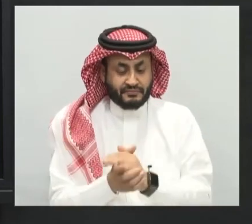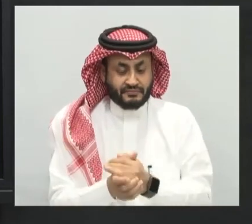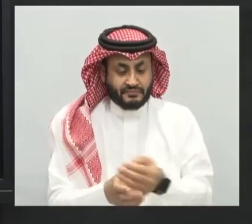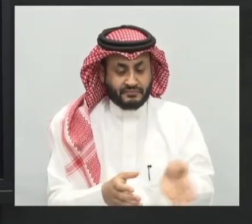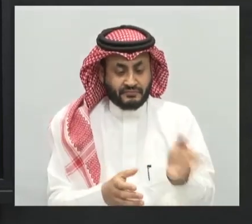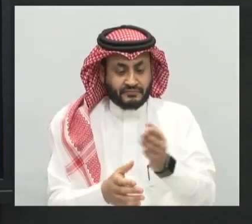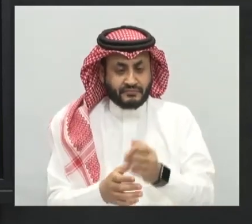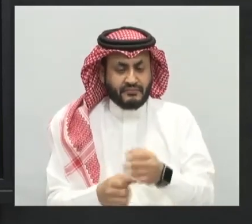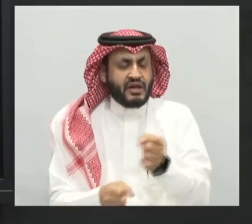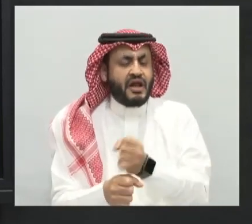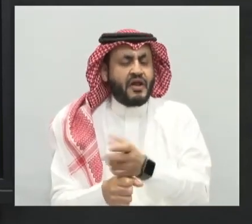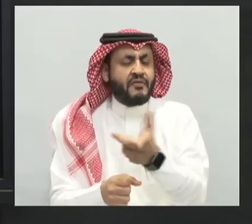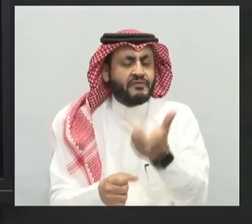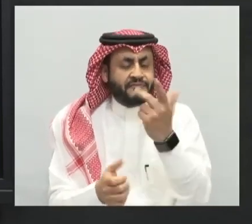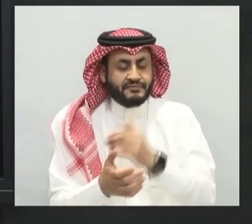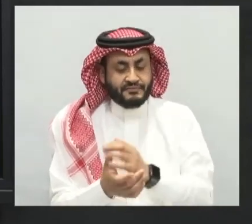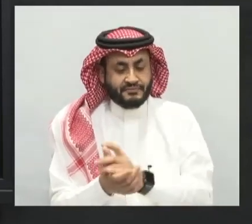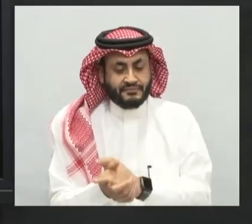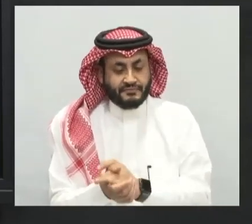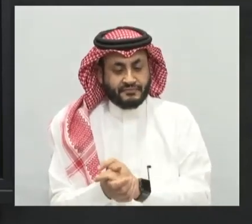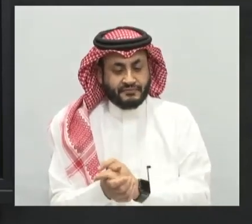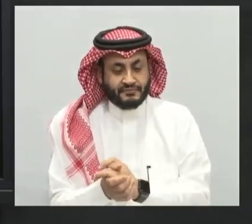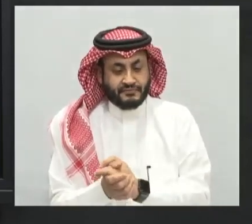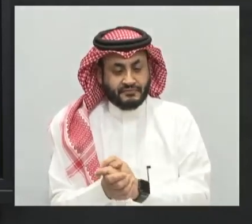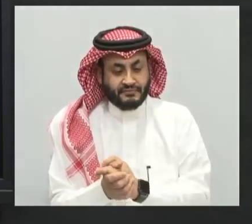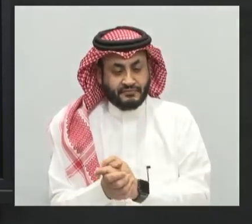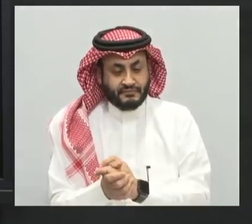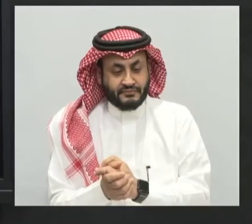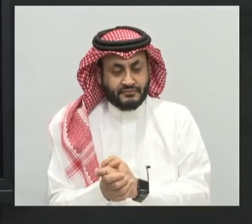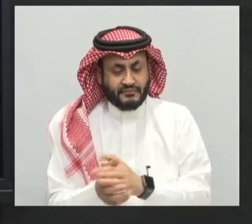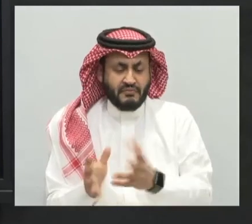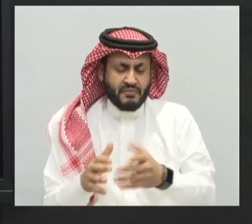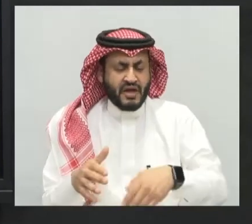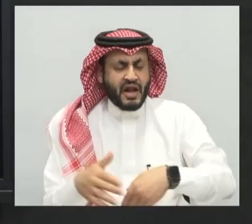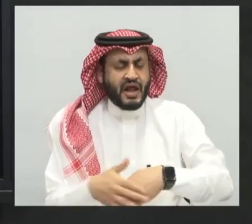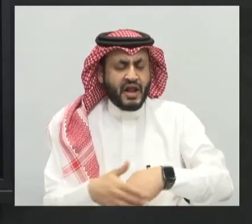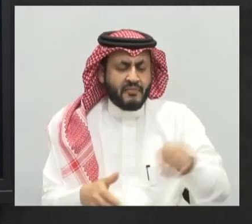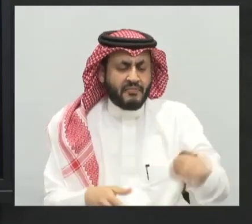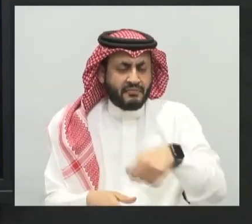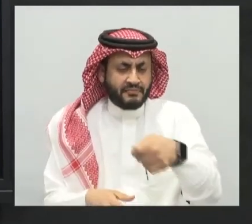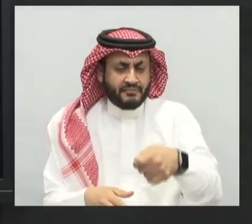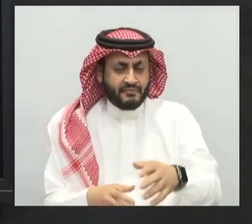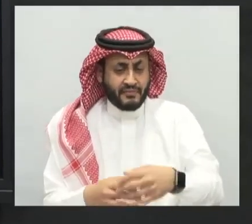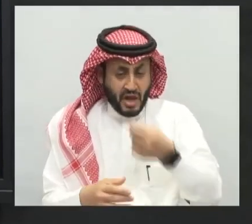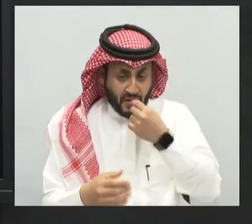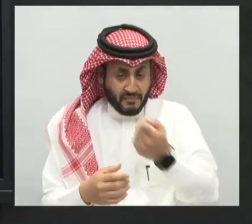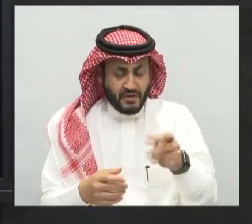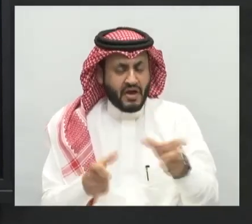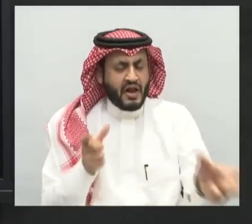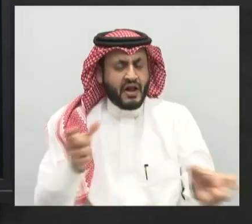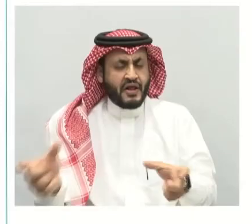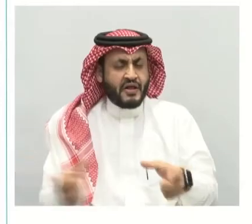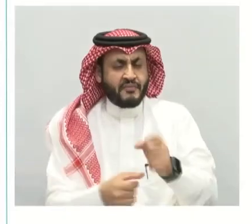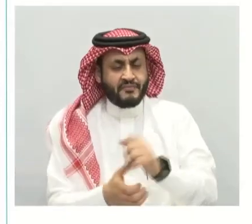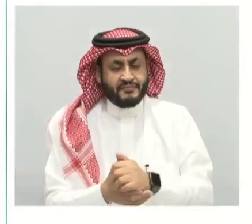And also what kind of activities we can do in an environmental resort. We said that you can play tennis, enjoy food from different